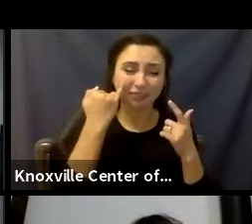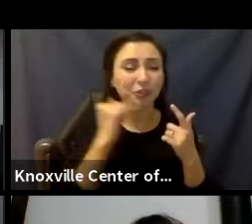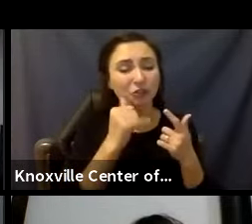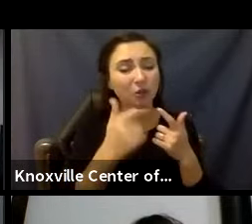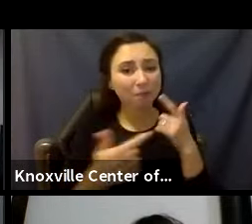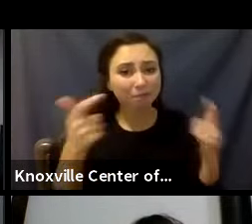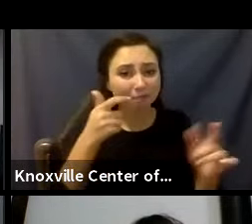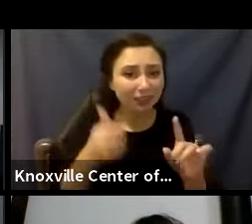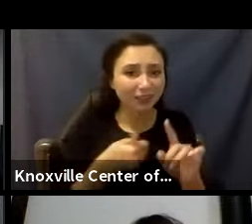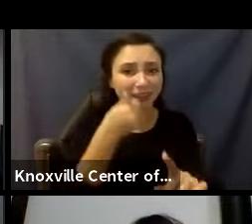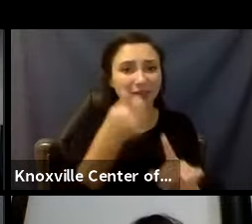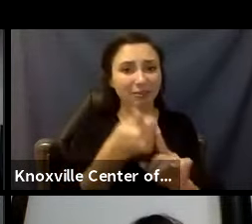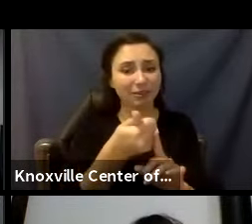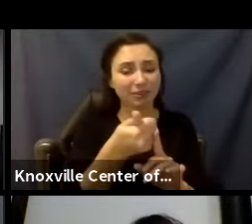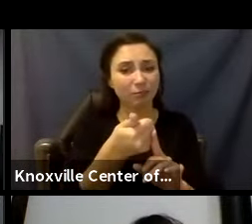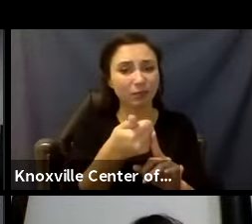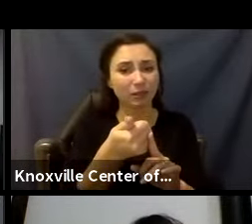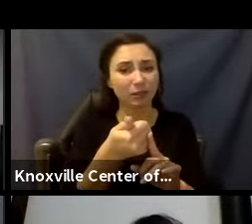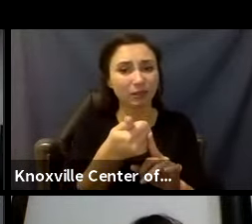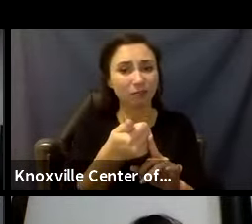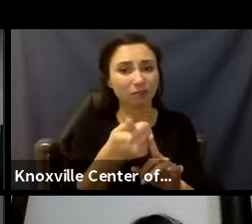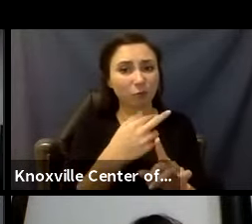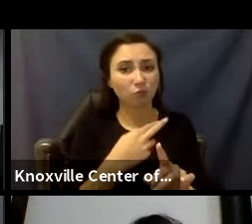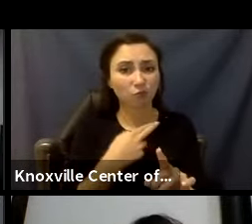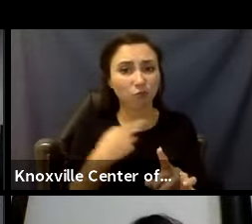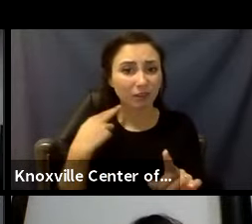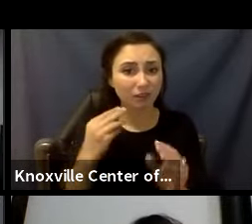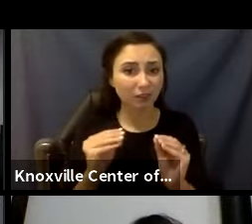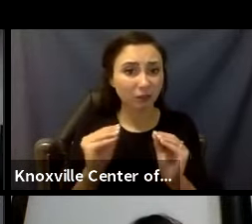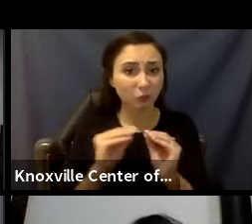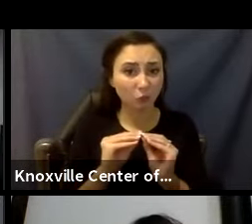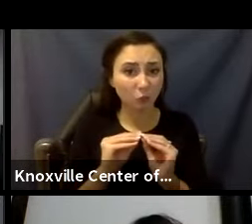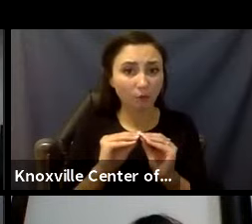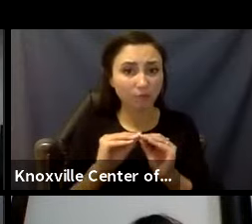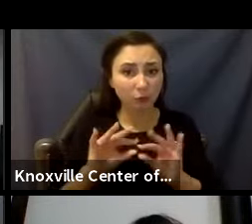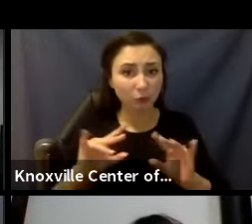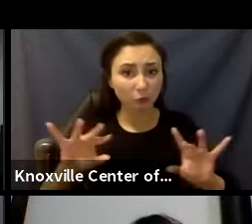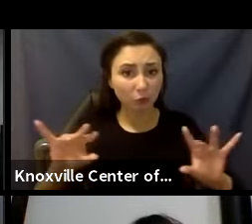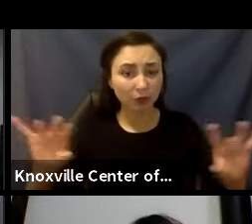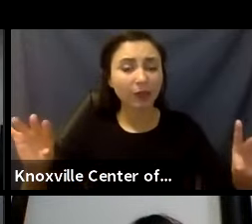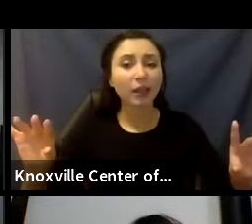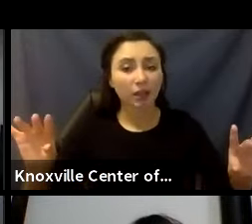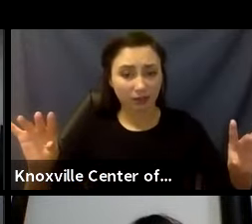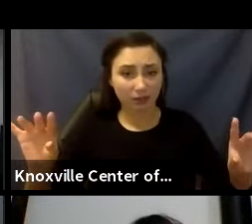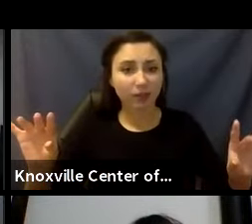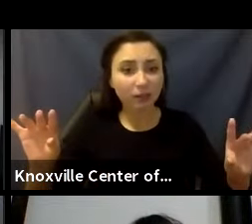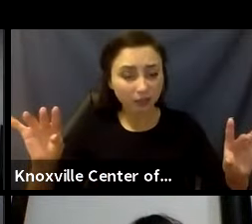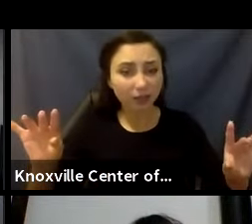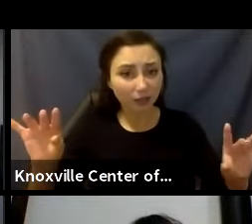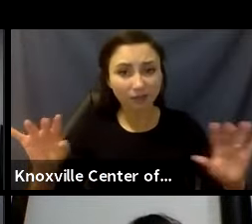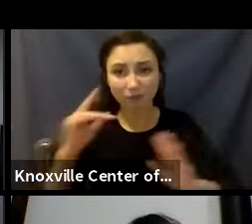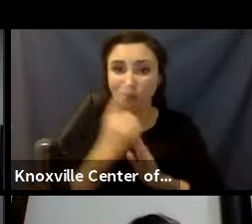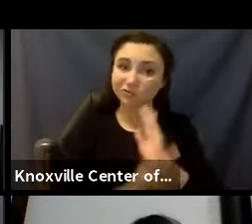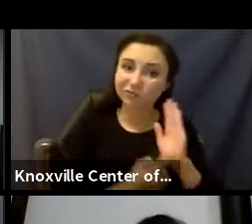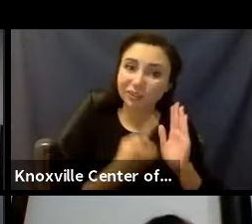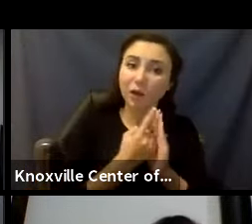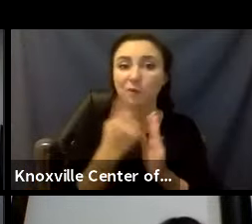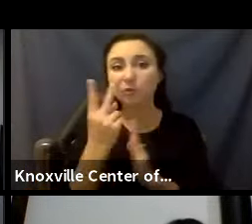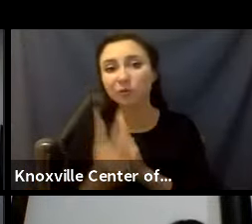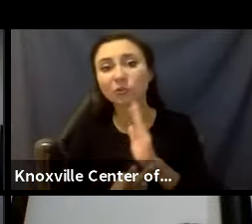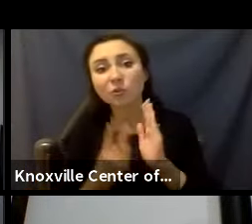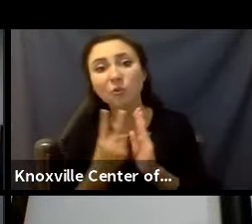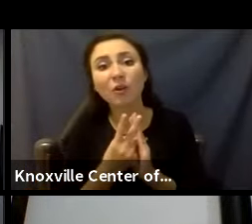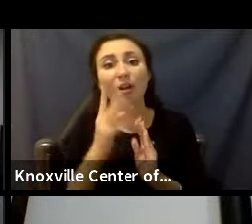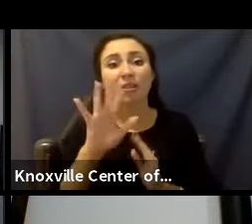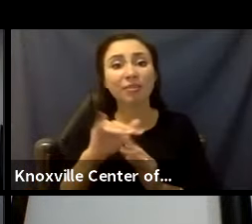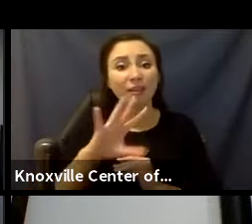of risking more spread, in terms of an hour or two, that extra hour